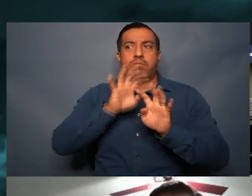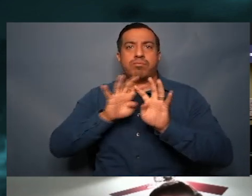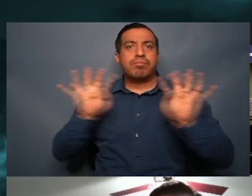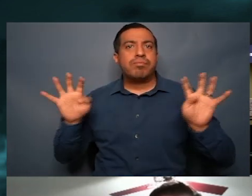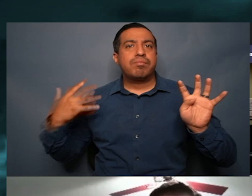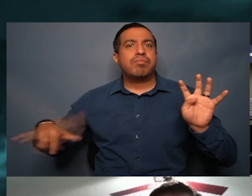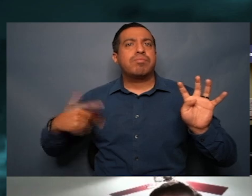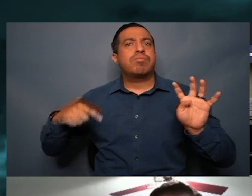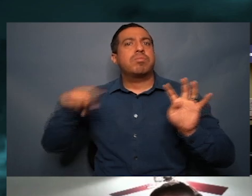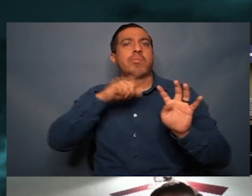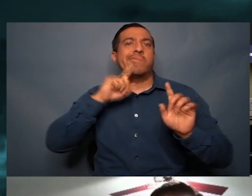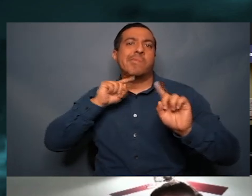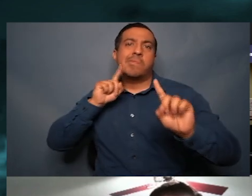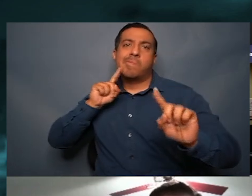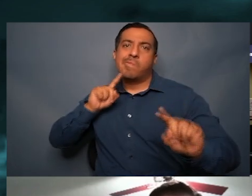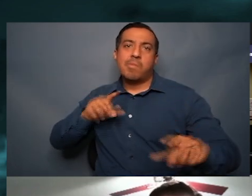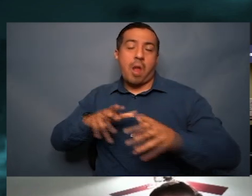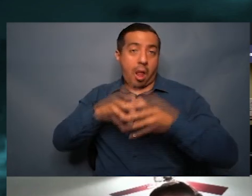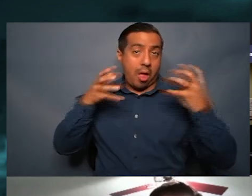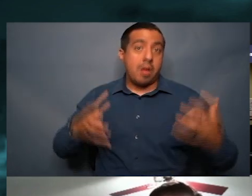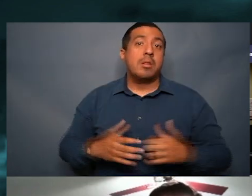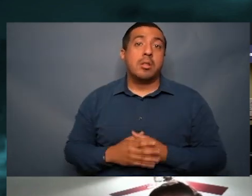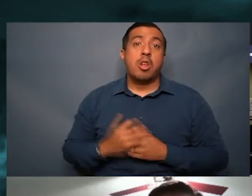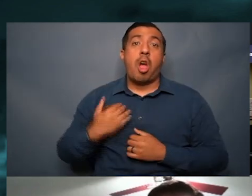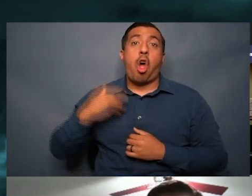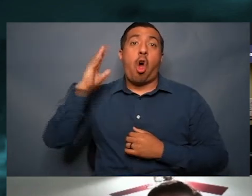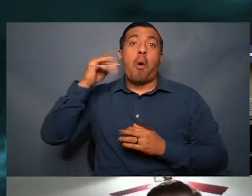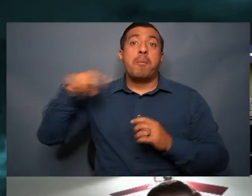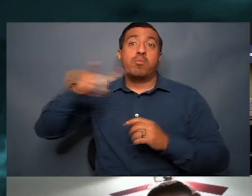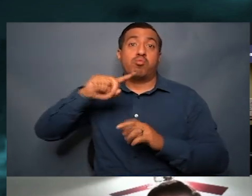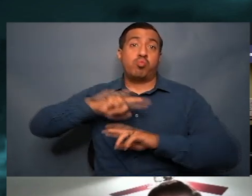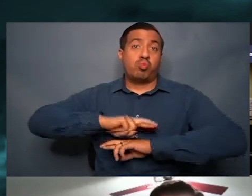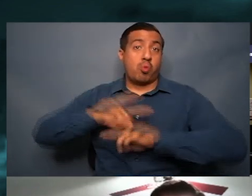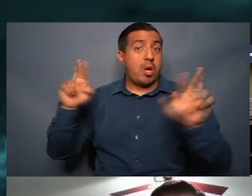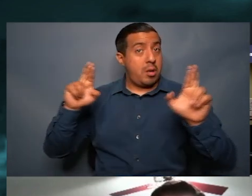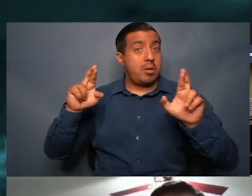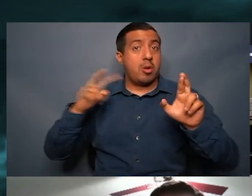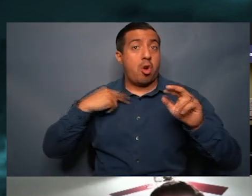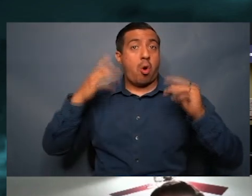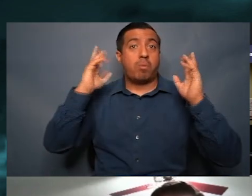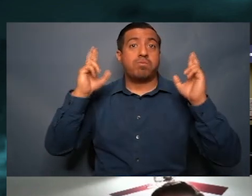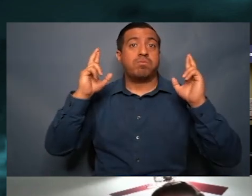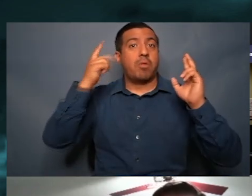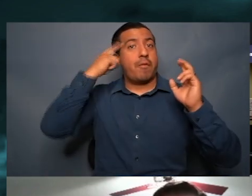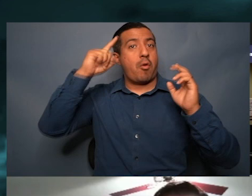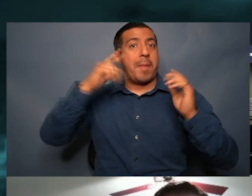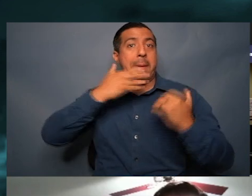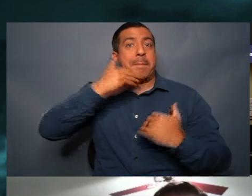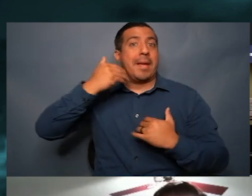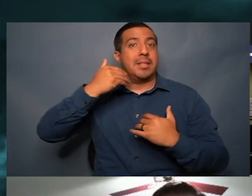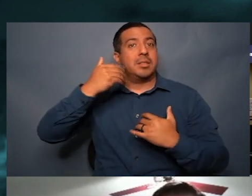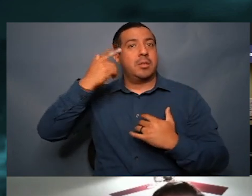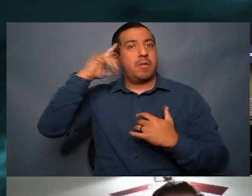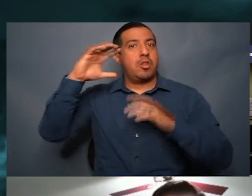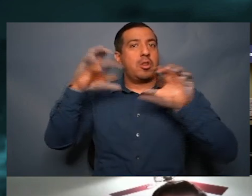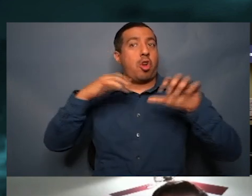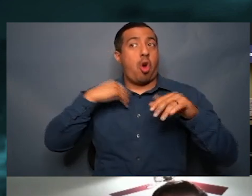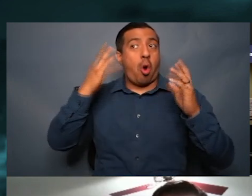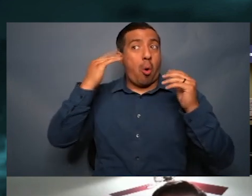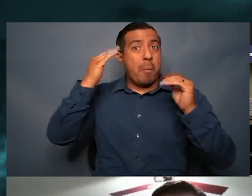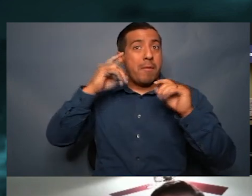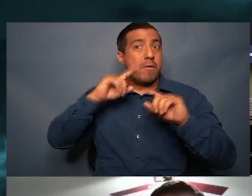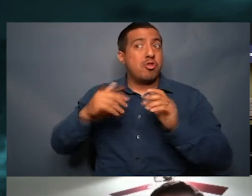of people, and they answered a lot of questions. So I hope we're all ready, and let's hope for the best hurricane season, and let's hope